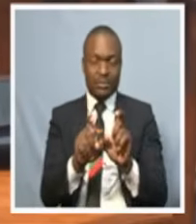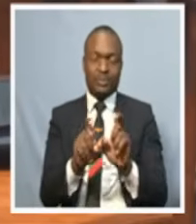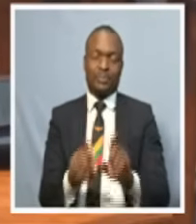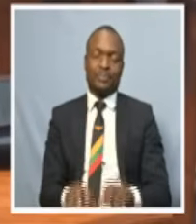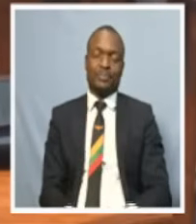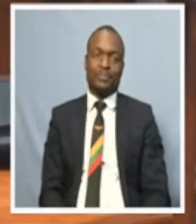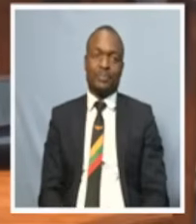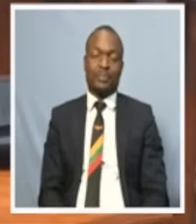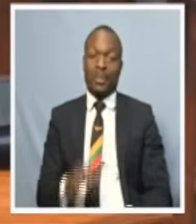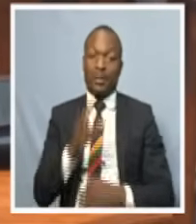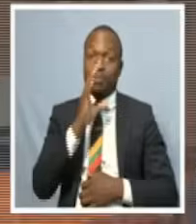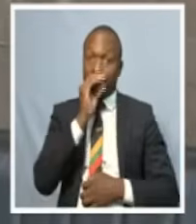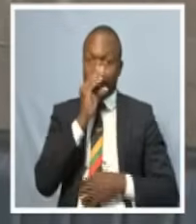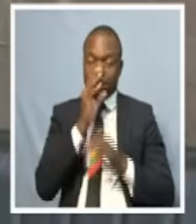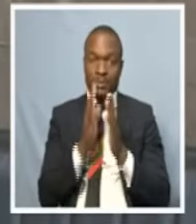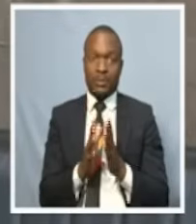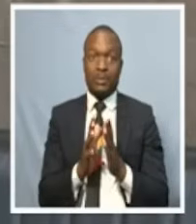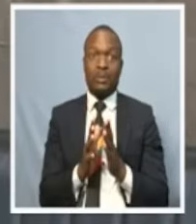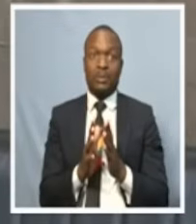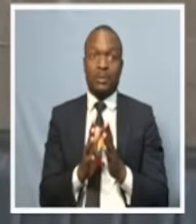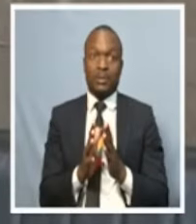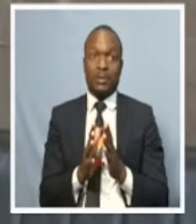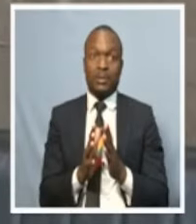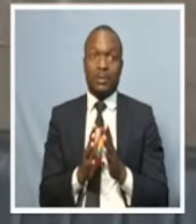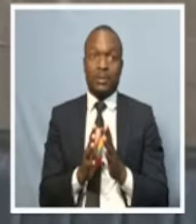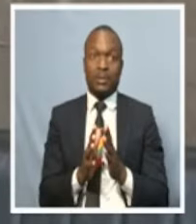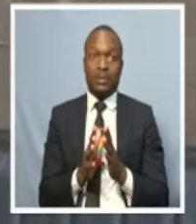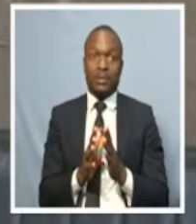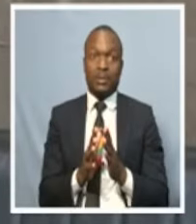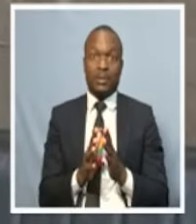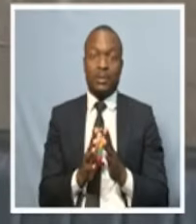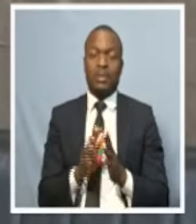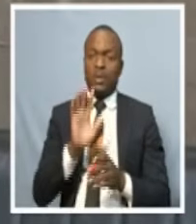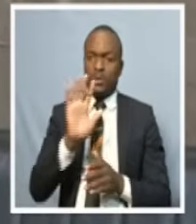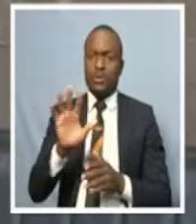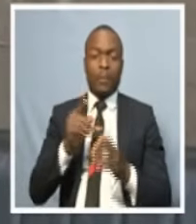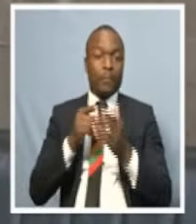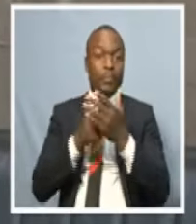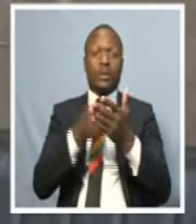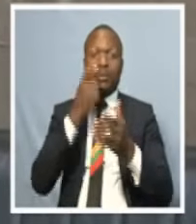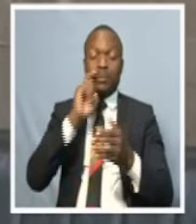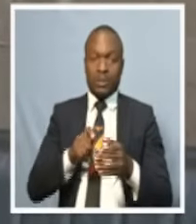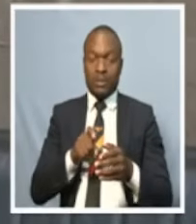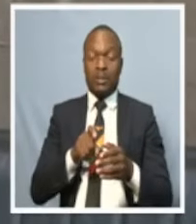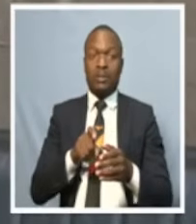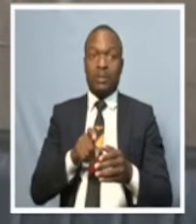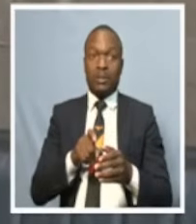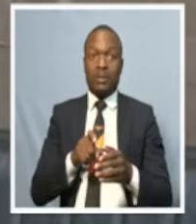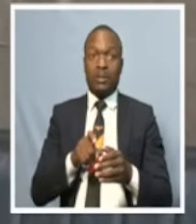of clarification. Madam Speaker, my point of order has become a debate. No, I